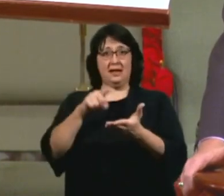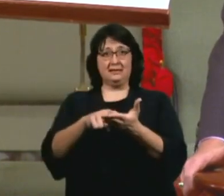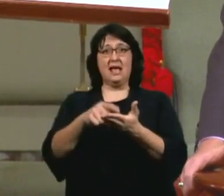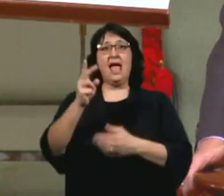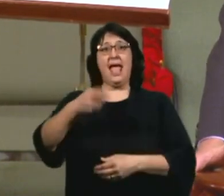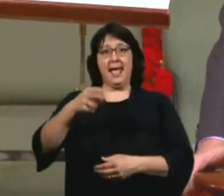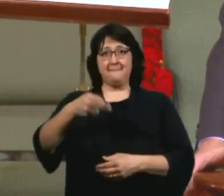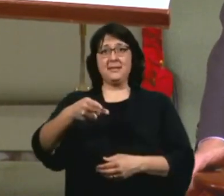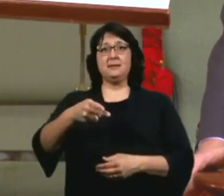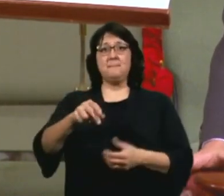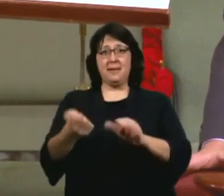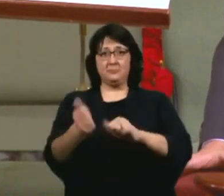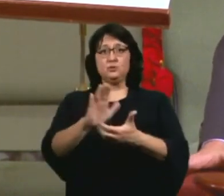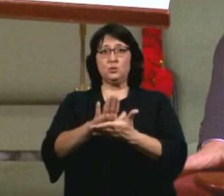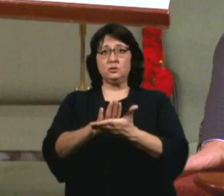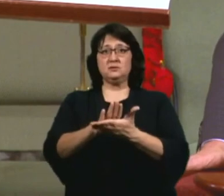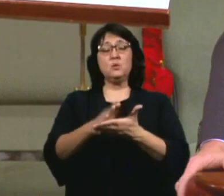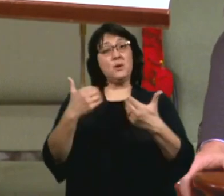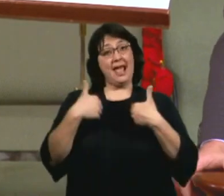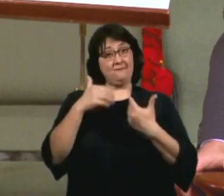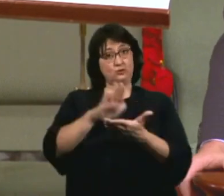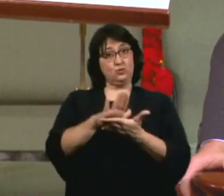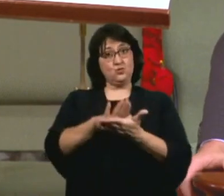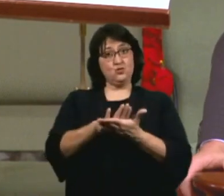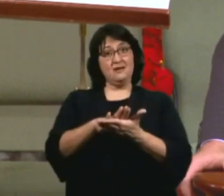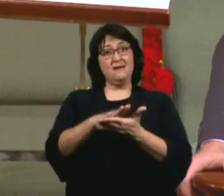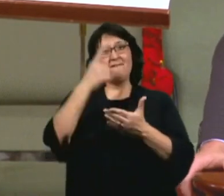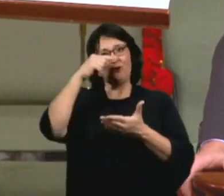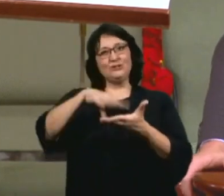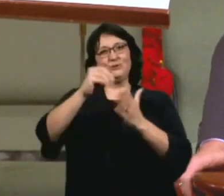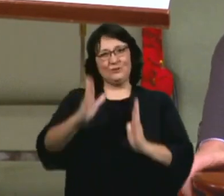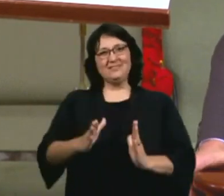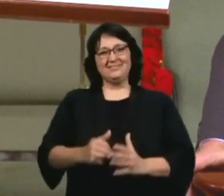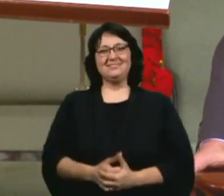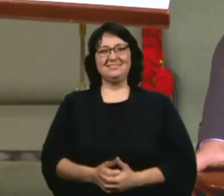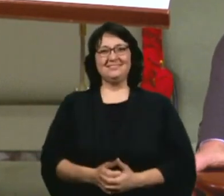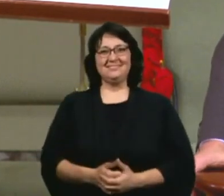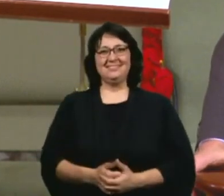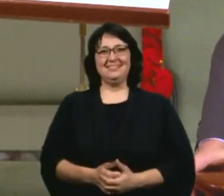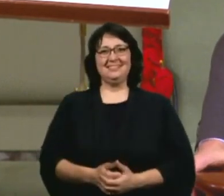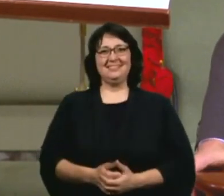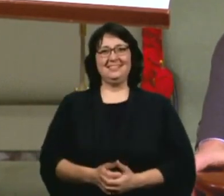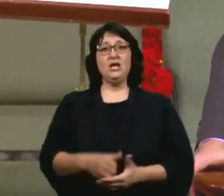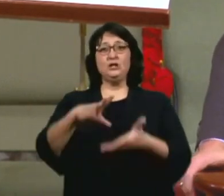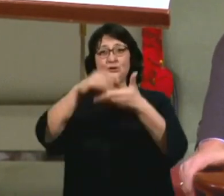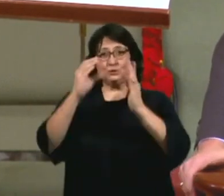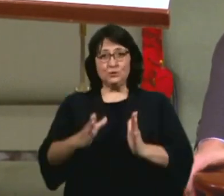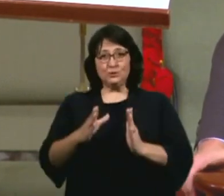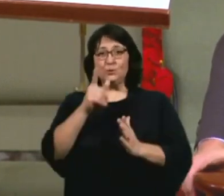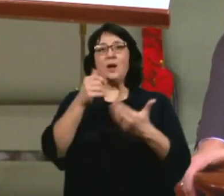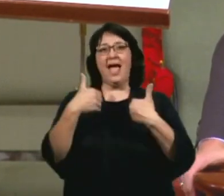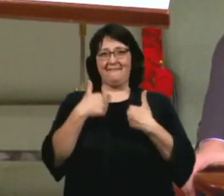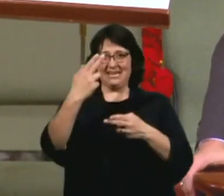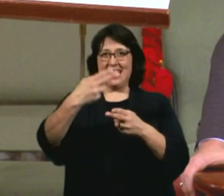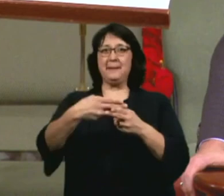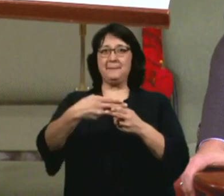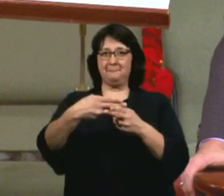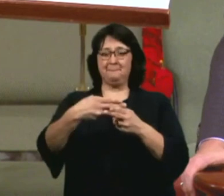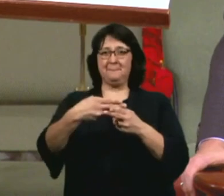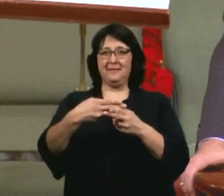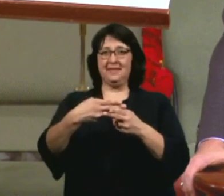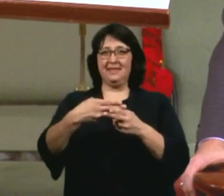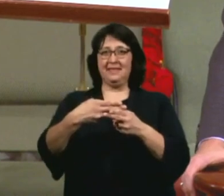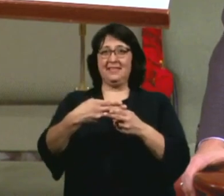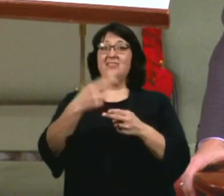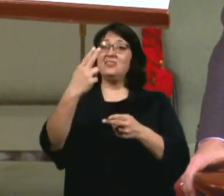I want to remind our students, the reason we have a school is for students. And students that have a name, and a name